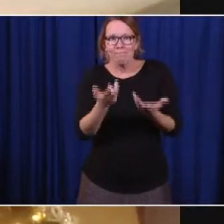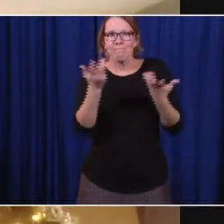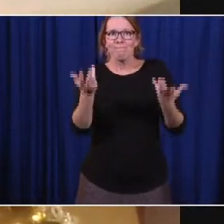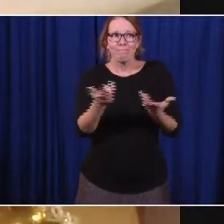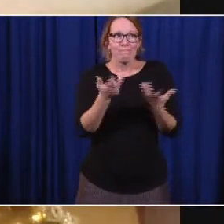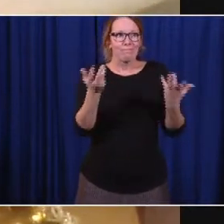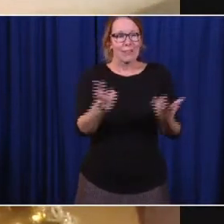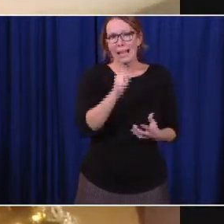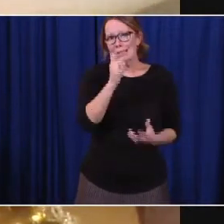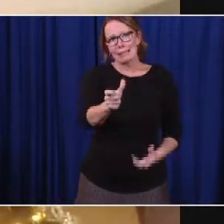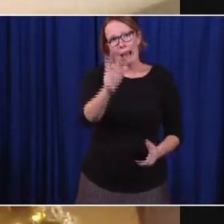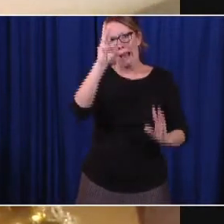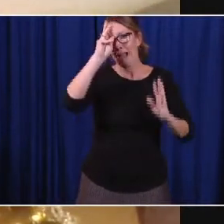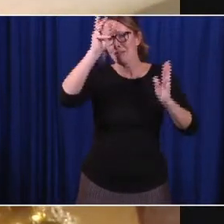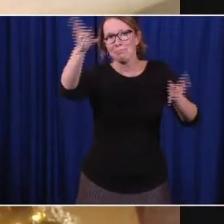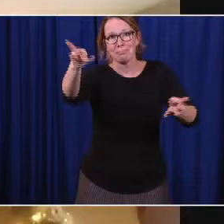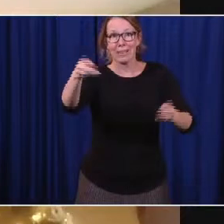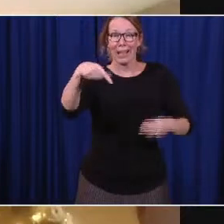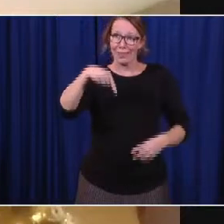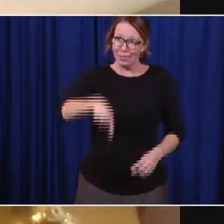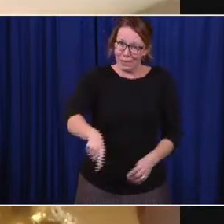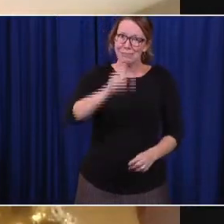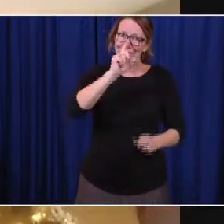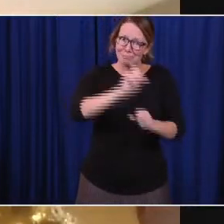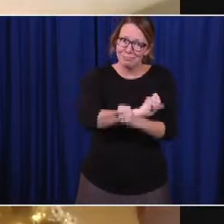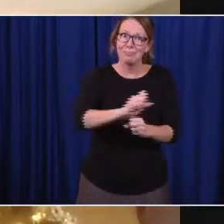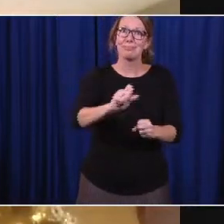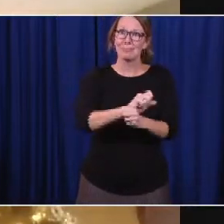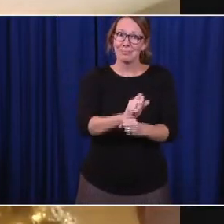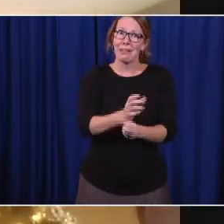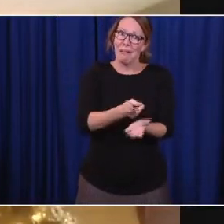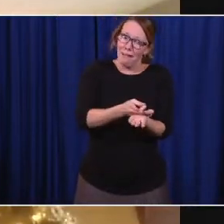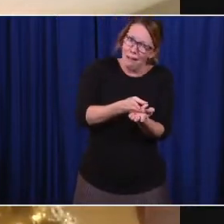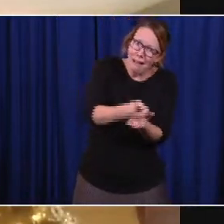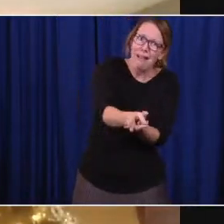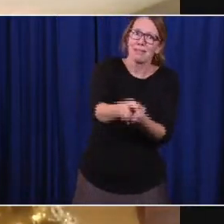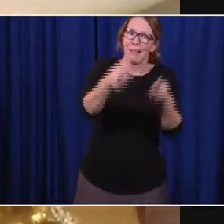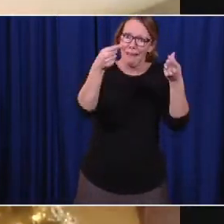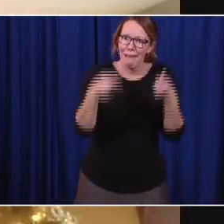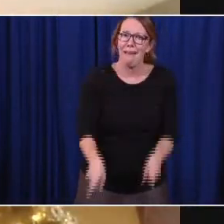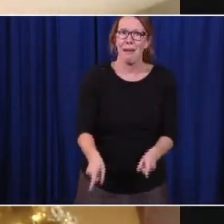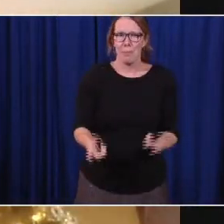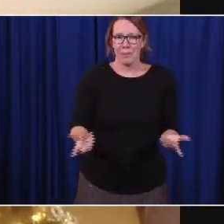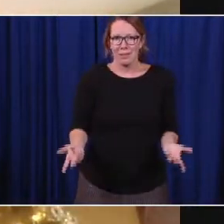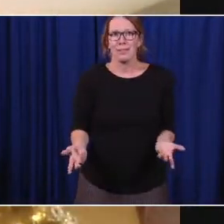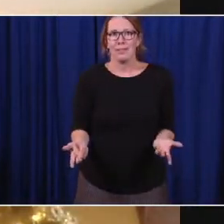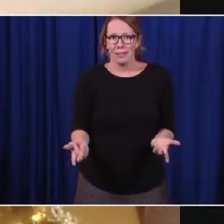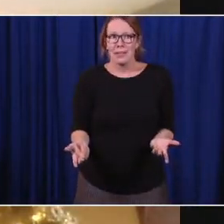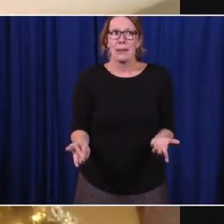it's not a hoax. This is real. This is true. And as